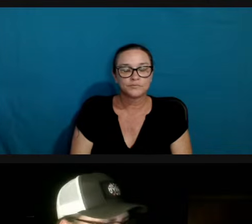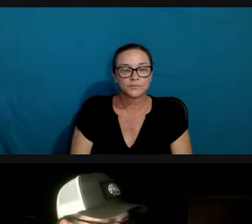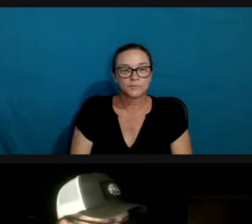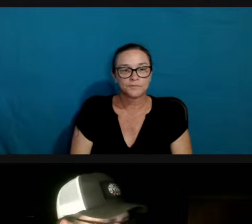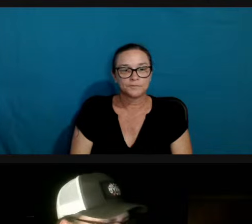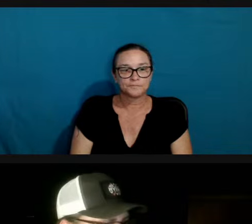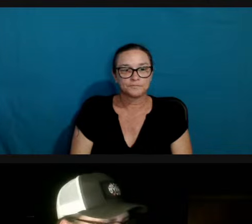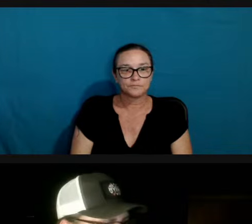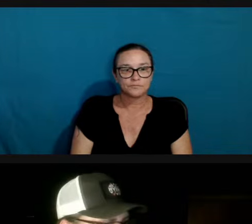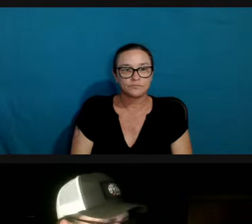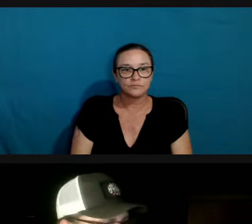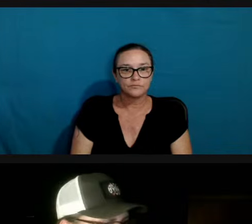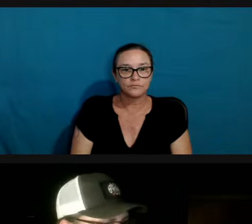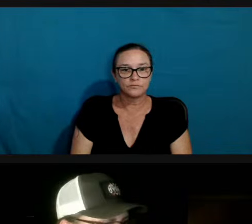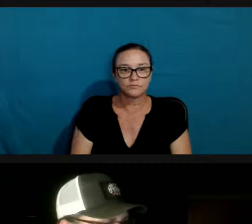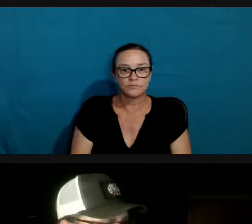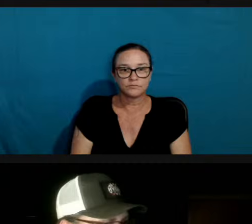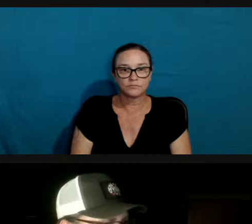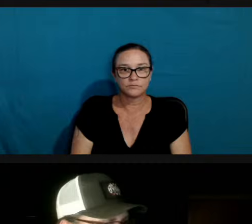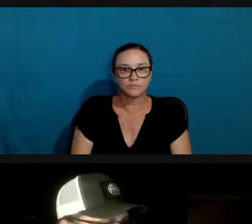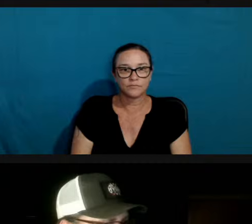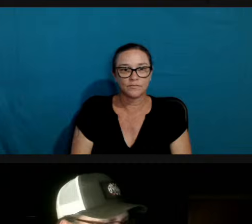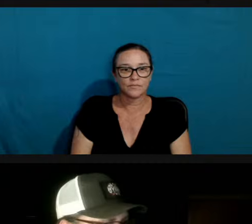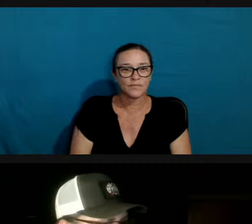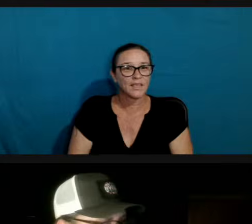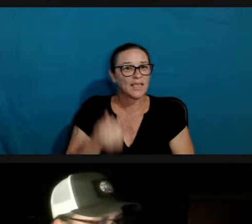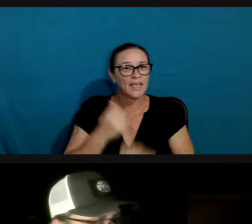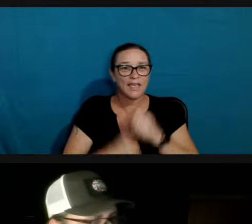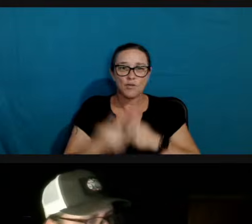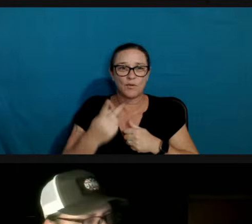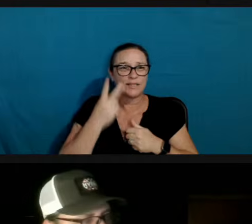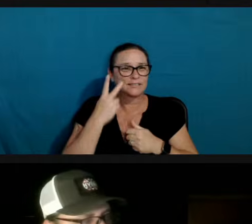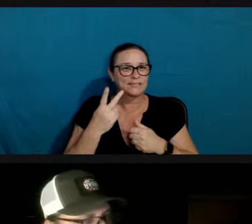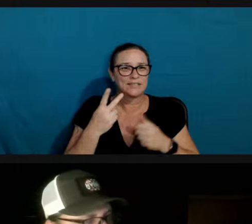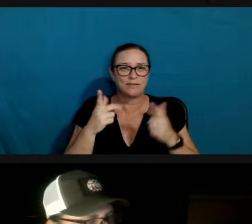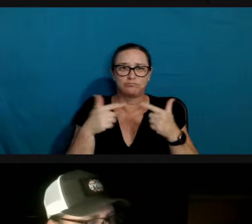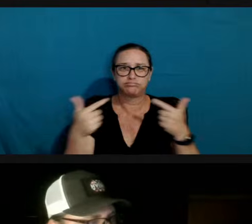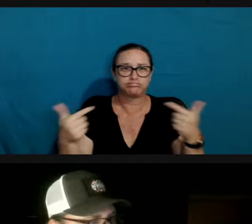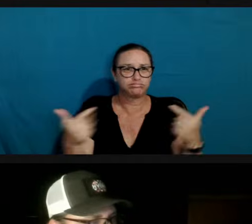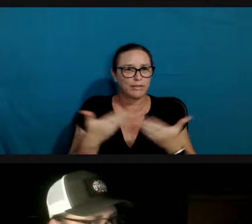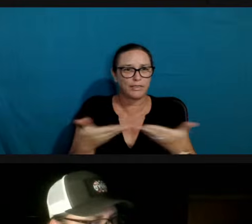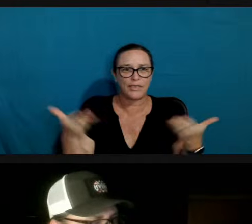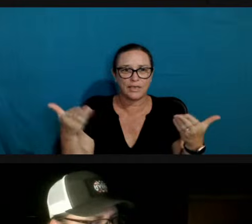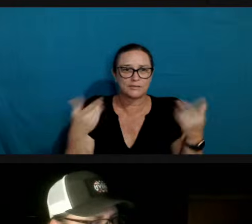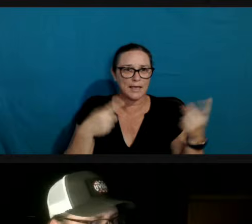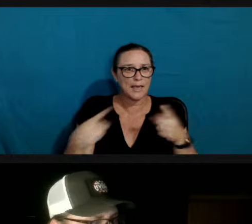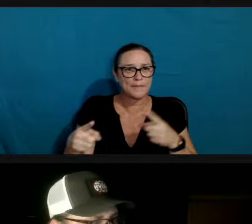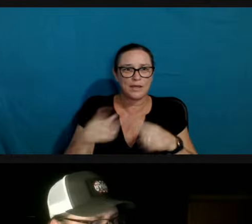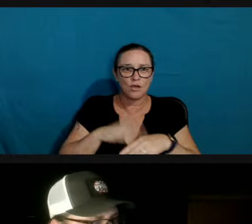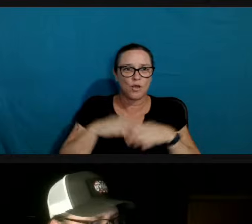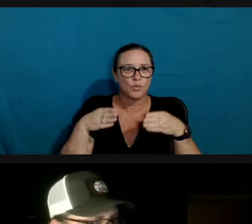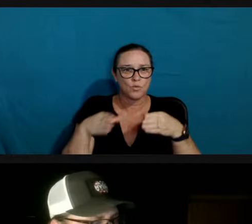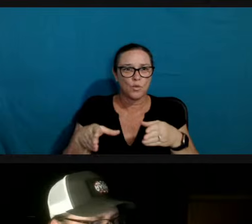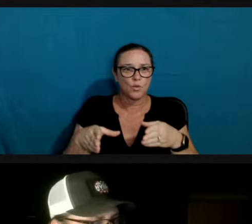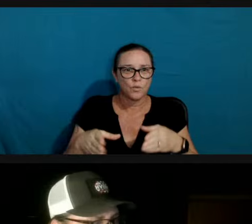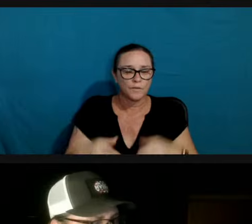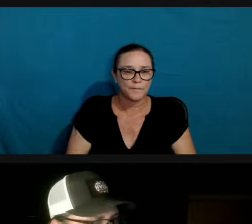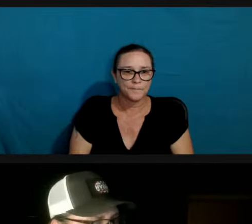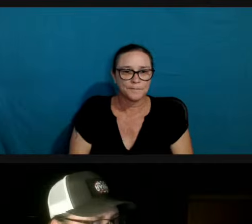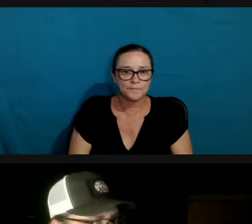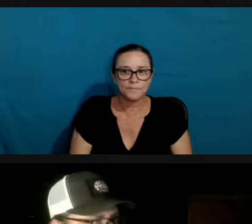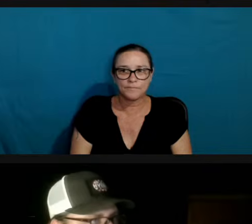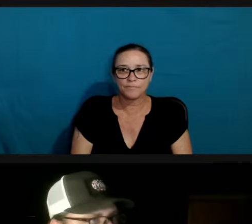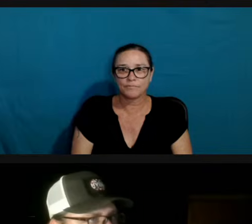just everybody is seeing all kinds of stuff on the road and things that have been going on. Let's see here. Where is it? I think it's this